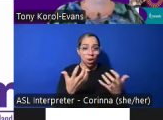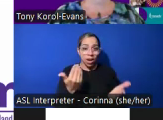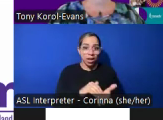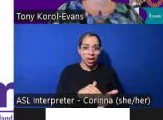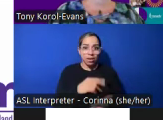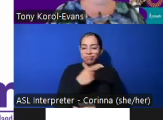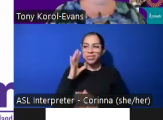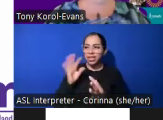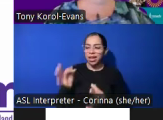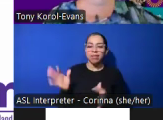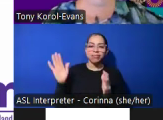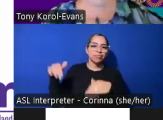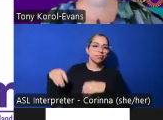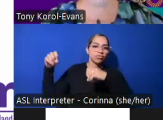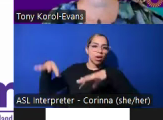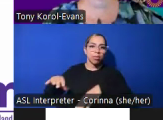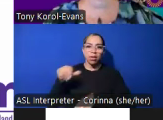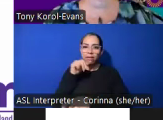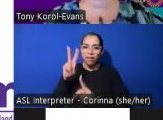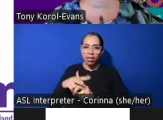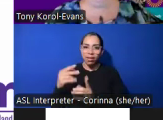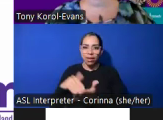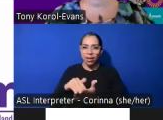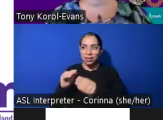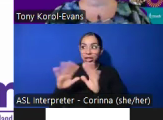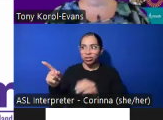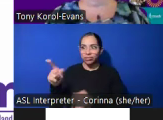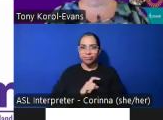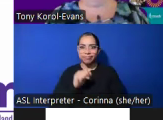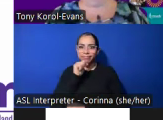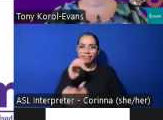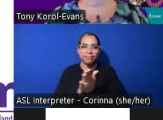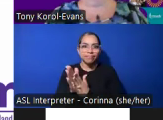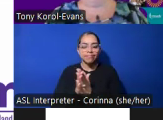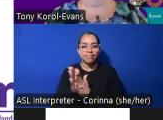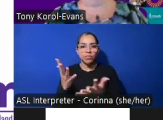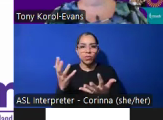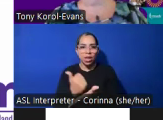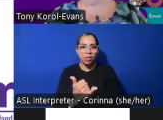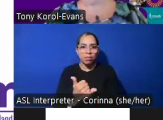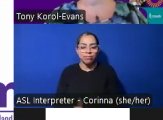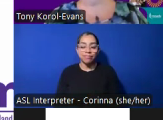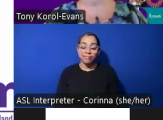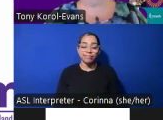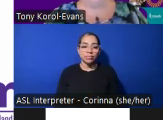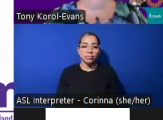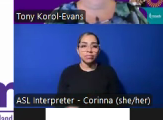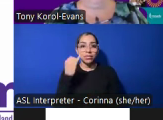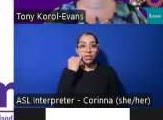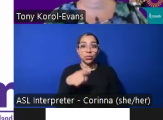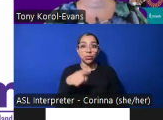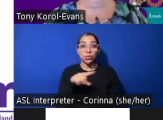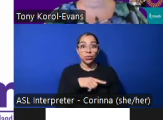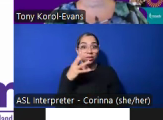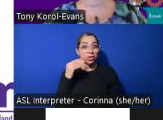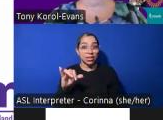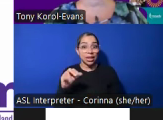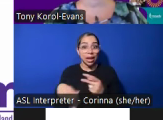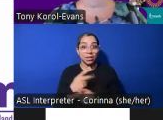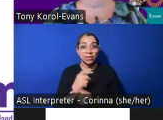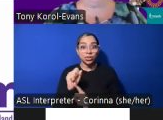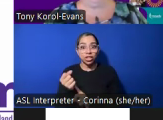motivated. If you run into a situation like that, because that is frustrating, Carly,